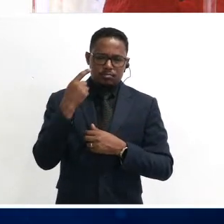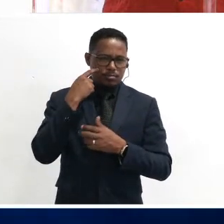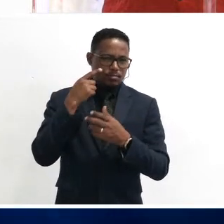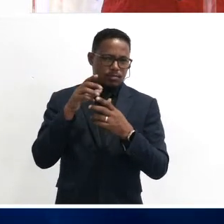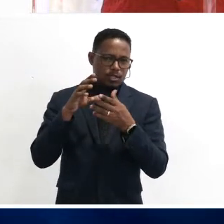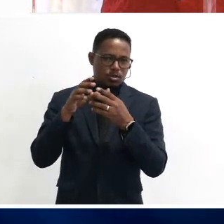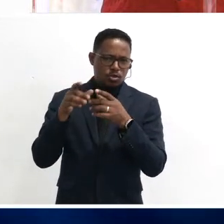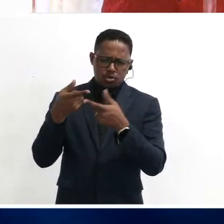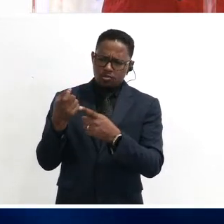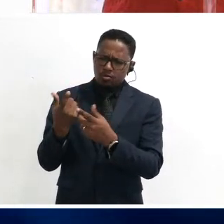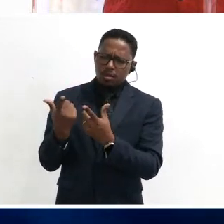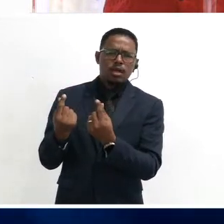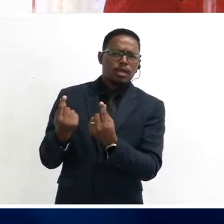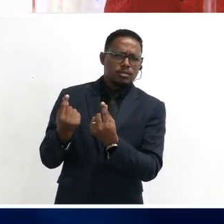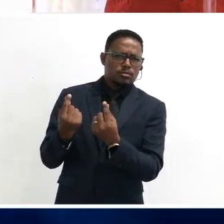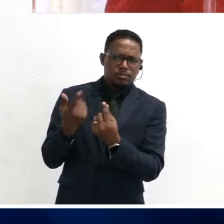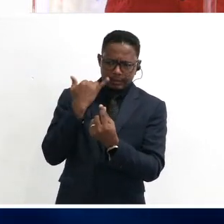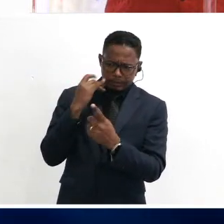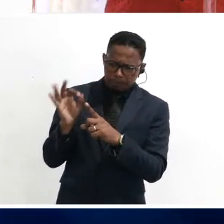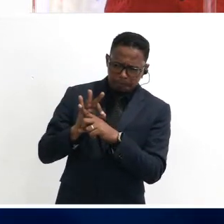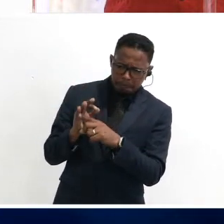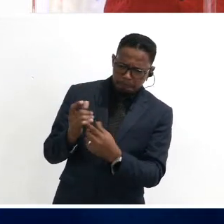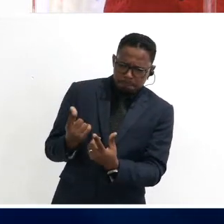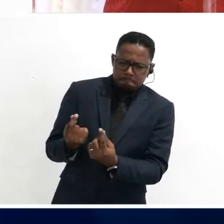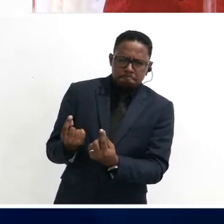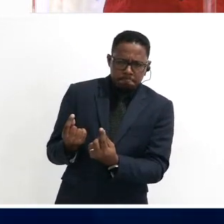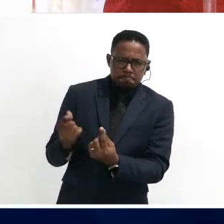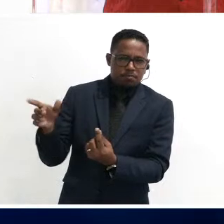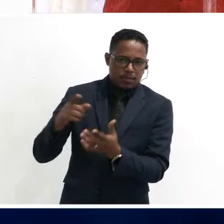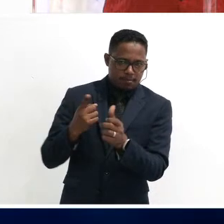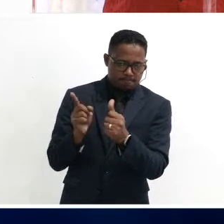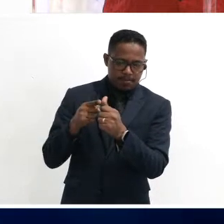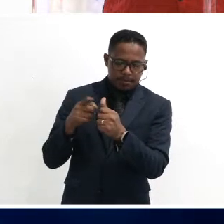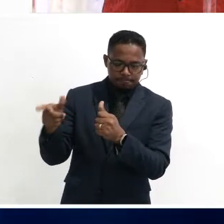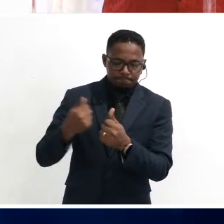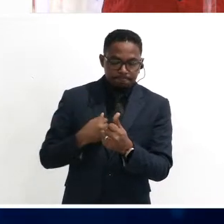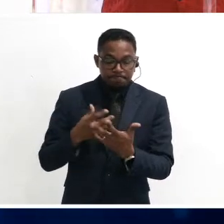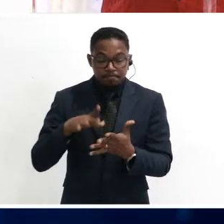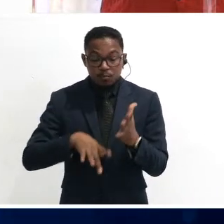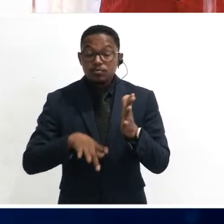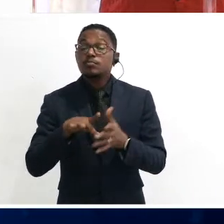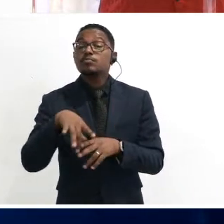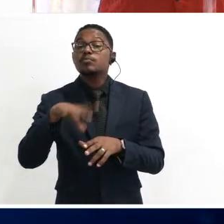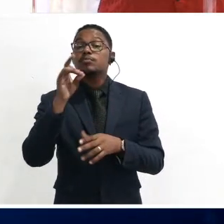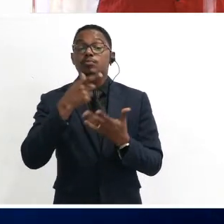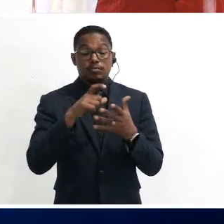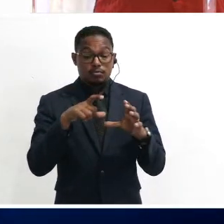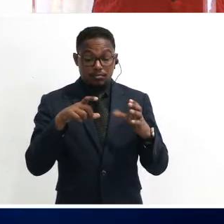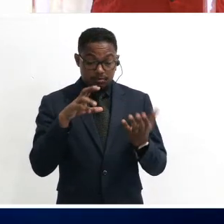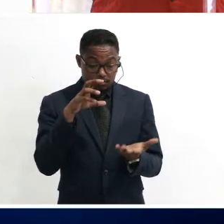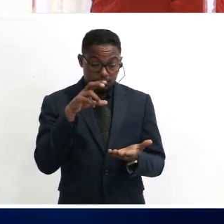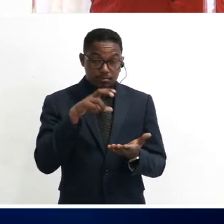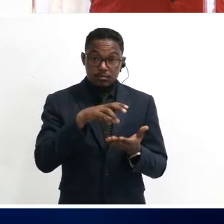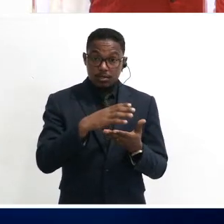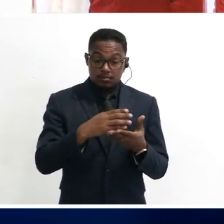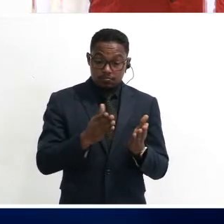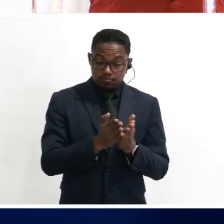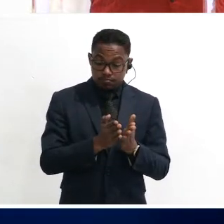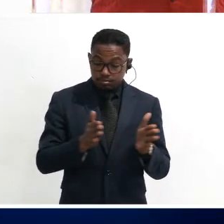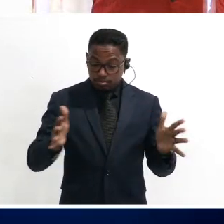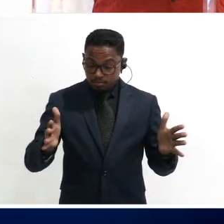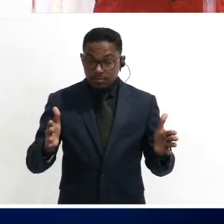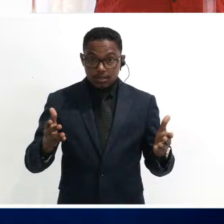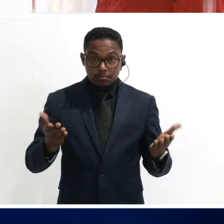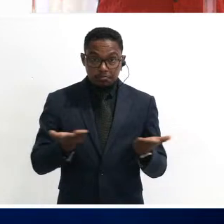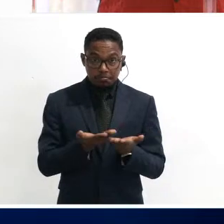can test the chips before they're combined together. So for example, the POP or package on